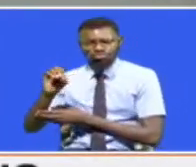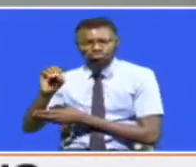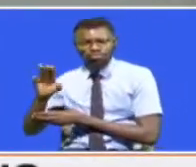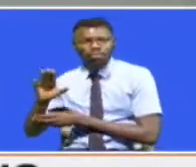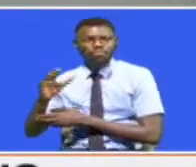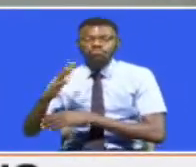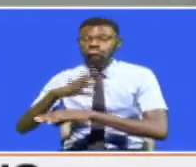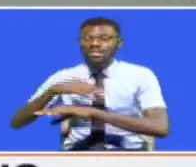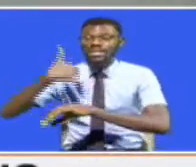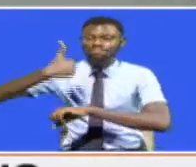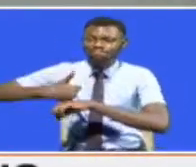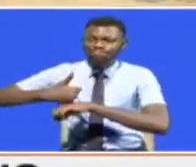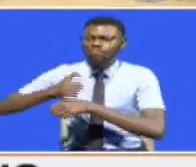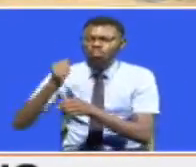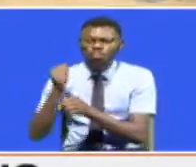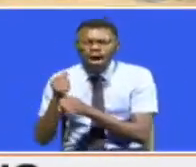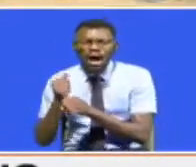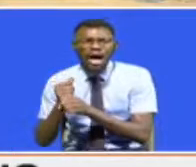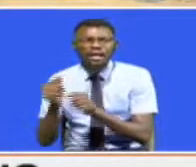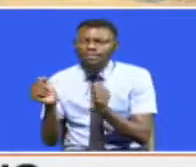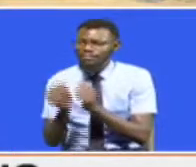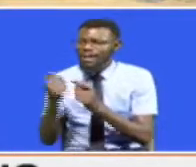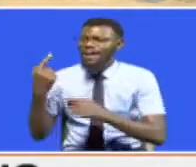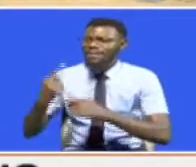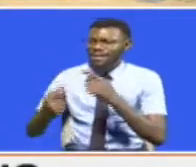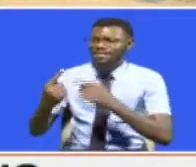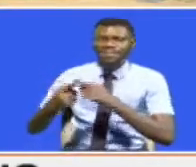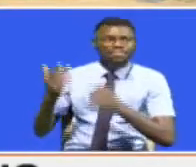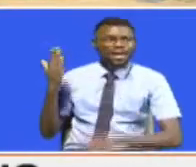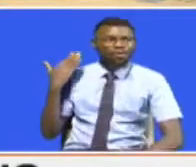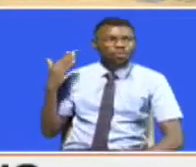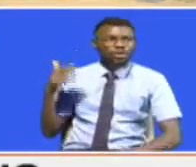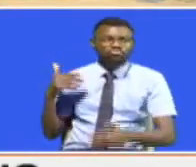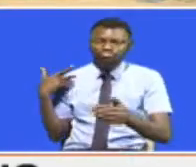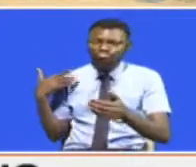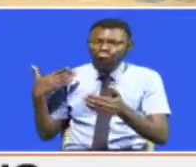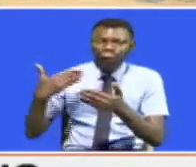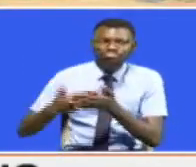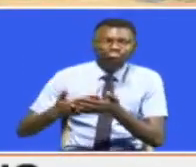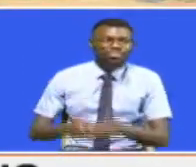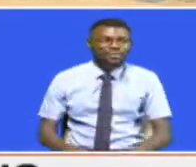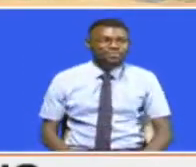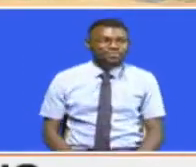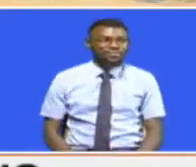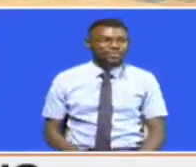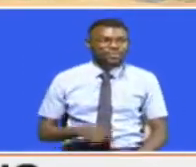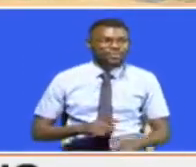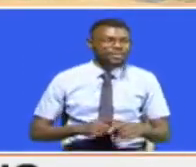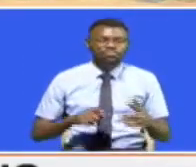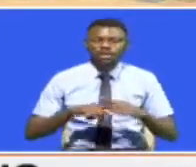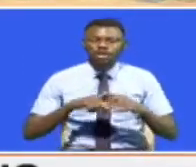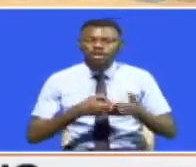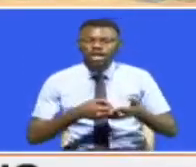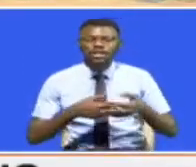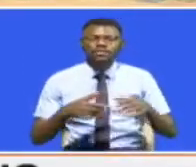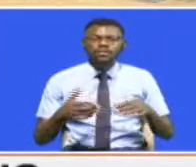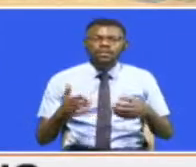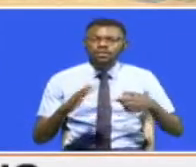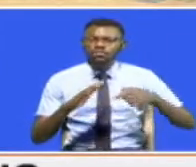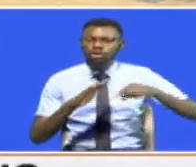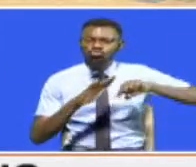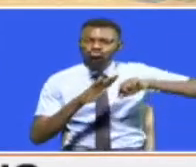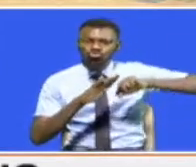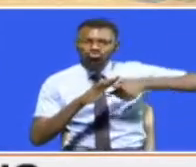area over a decade ago. When they started the drilling, transporting oil, they did not inform the community,